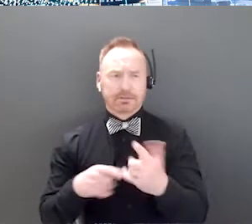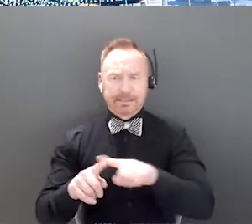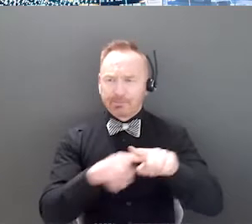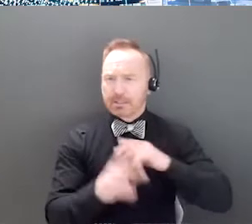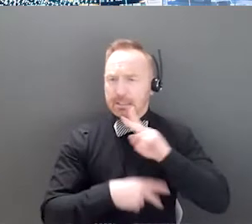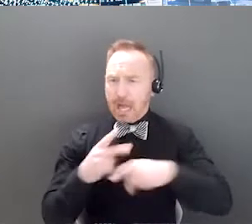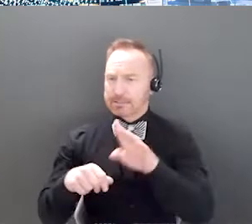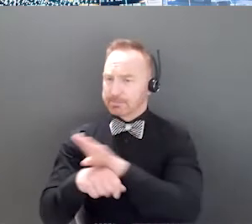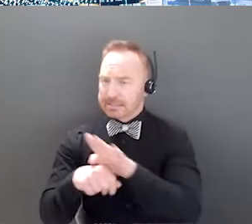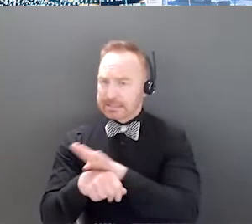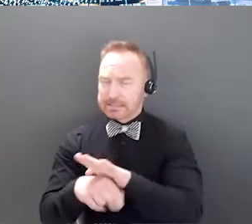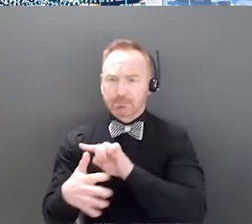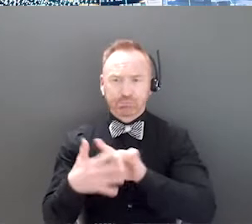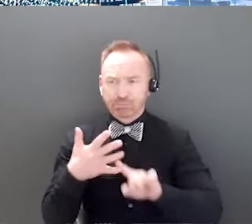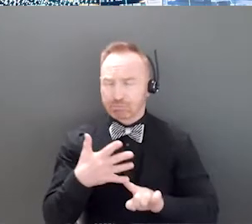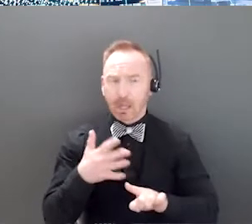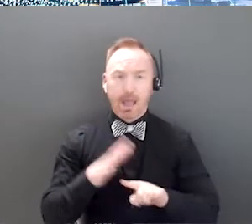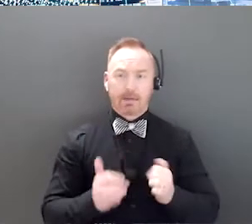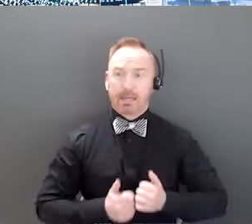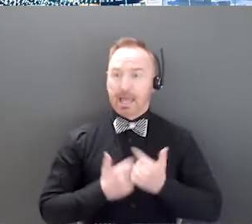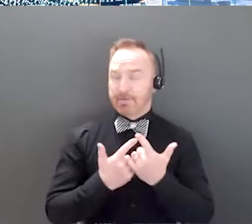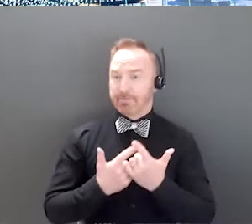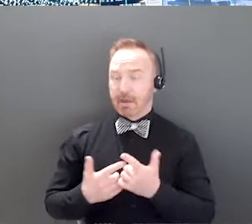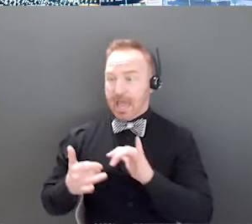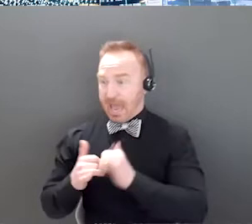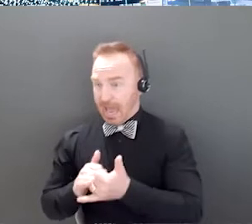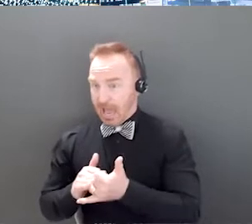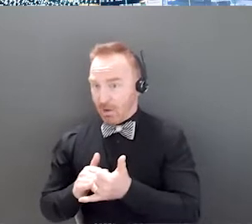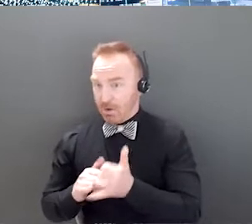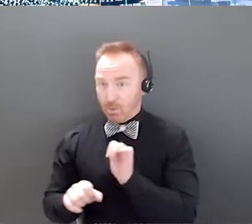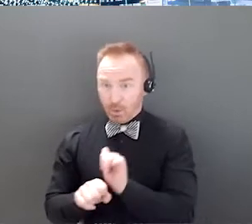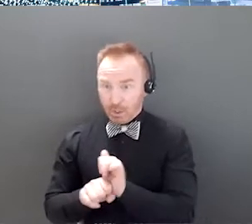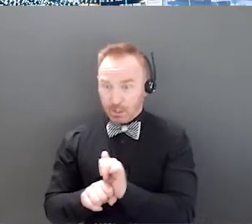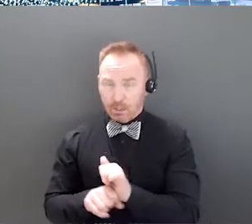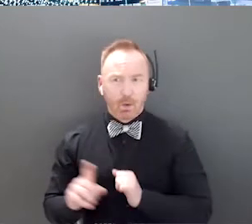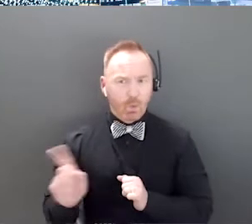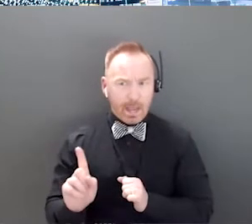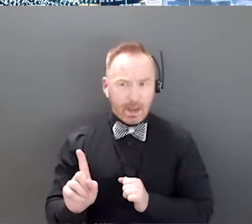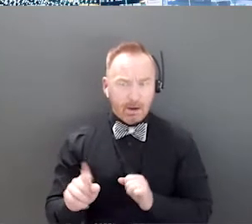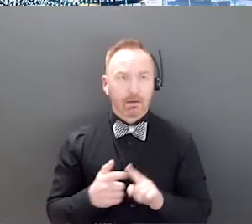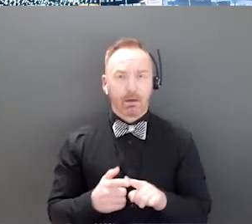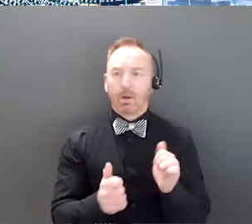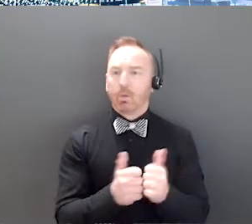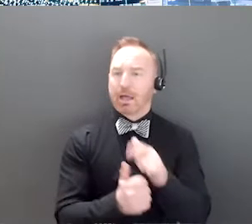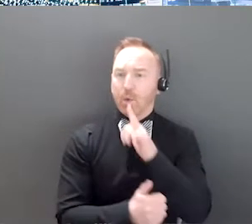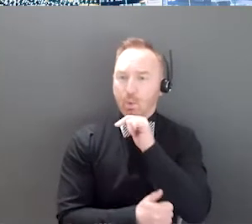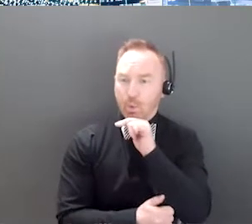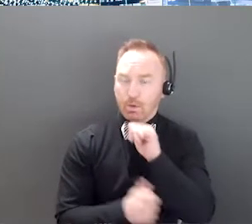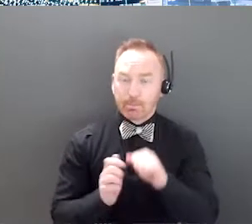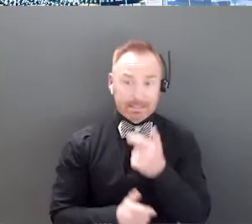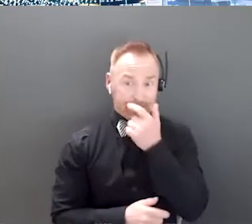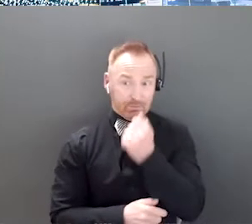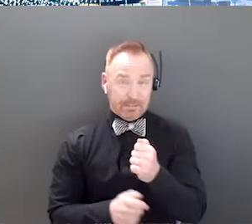working life, including how we work, where we work, and with whom we work. And what's interesting to note is that the future of work